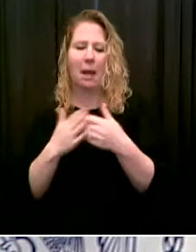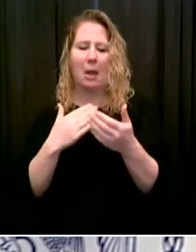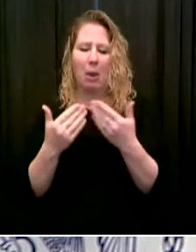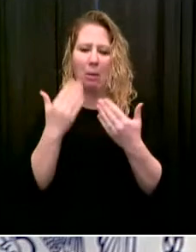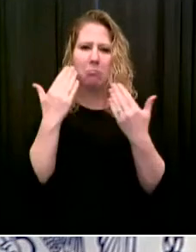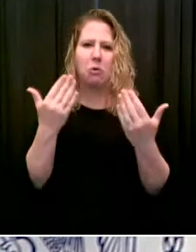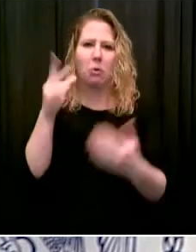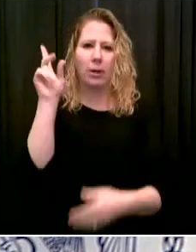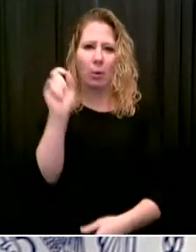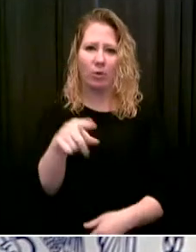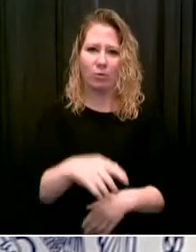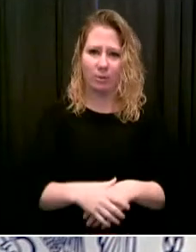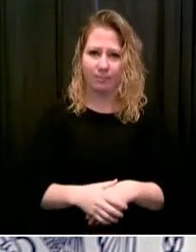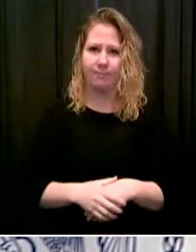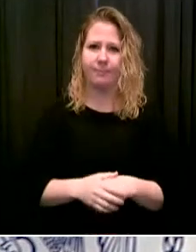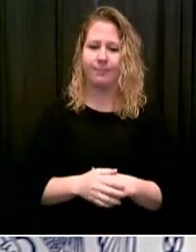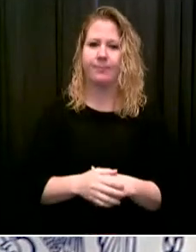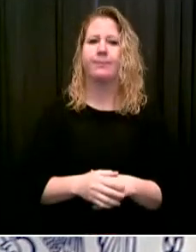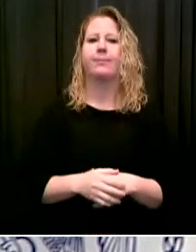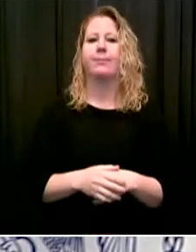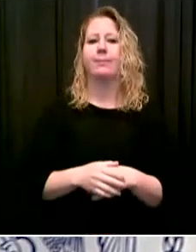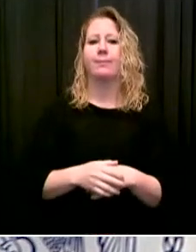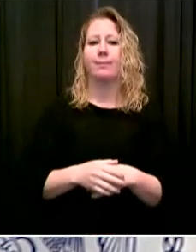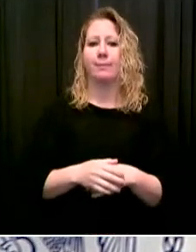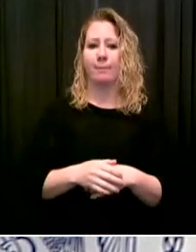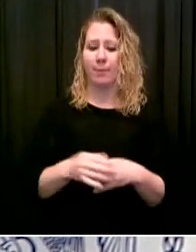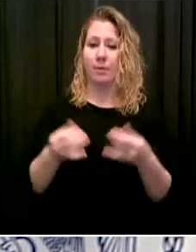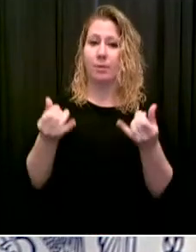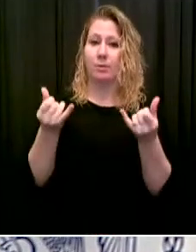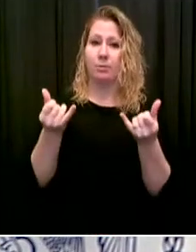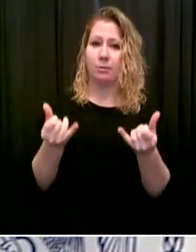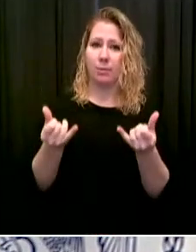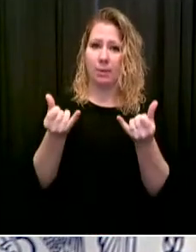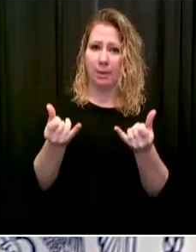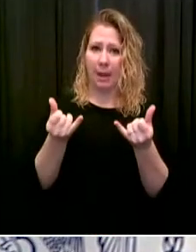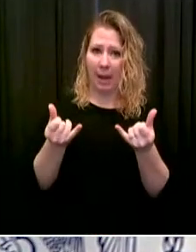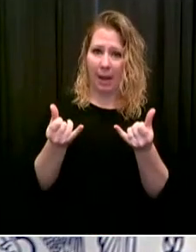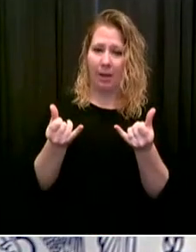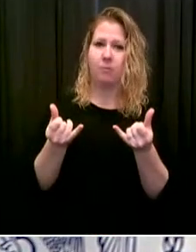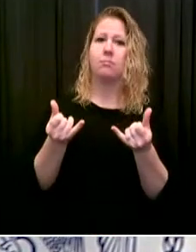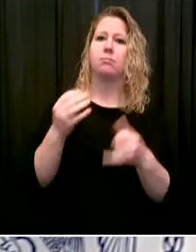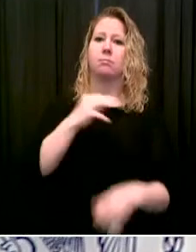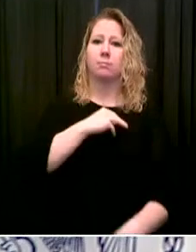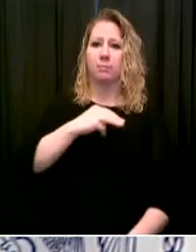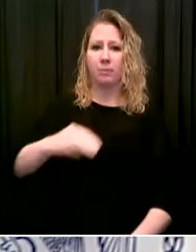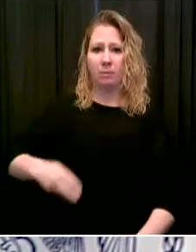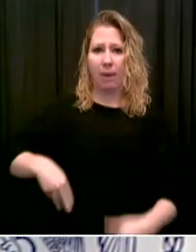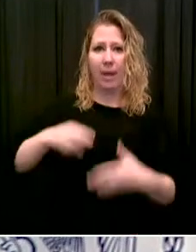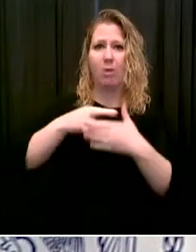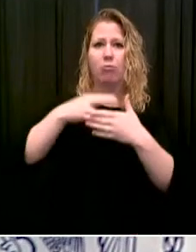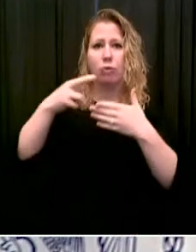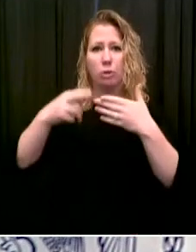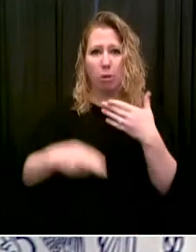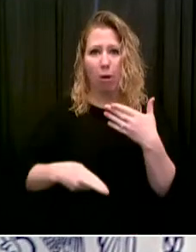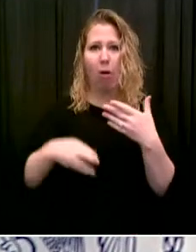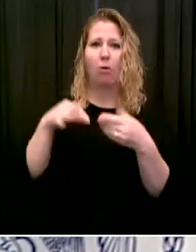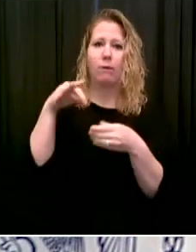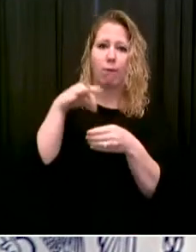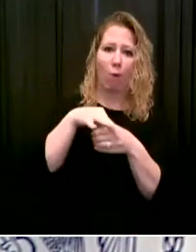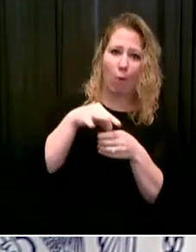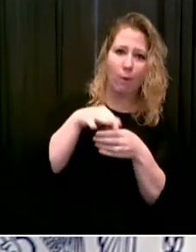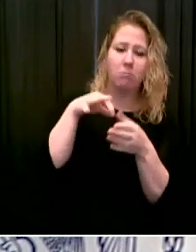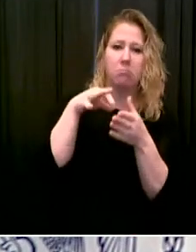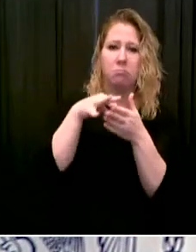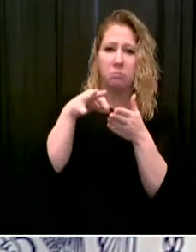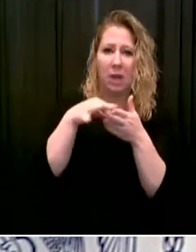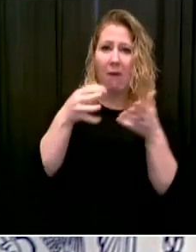had a full day to absorb the mayoral results, I wanted to get your sense of how you would advise